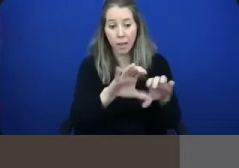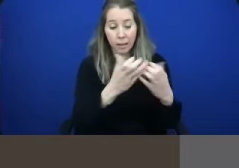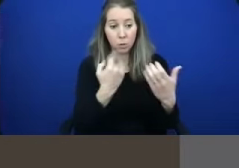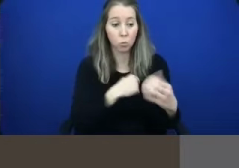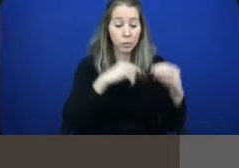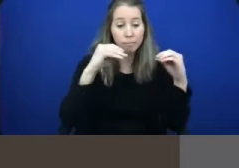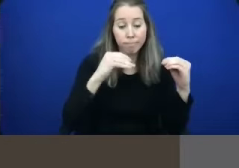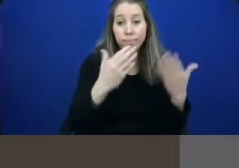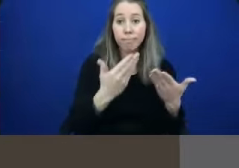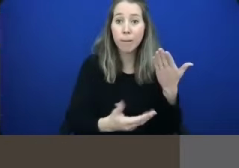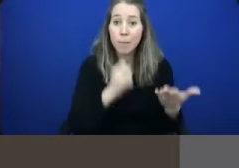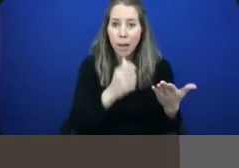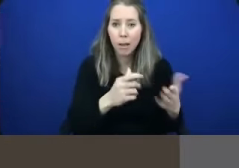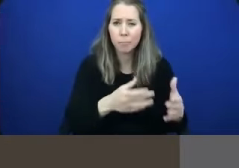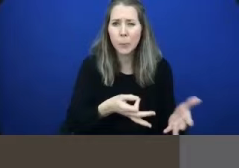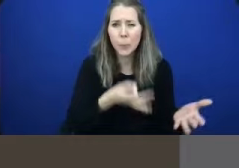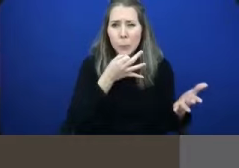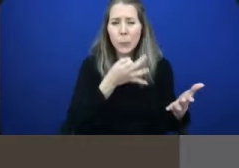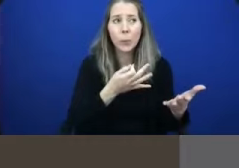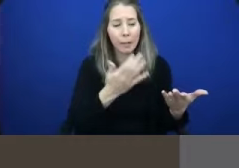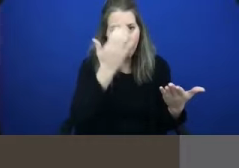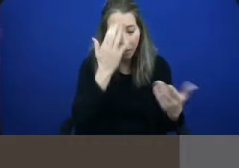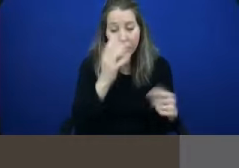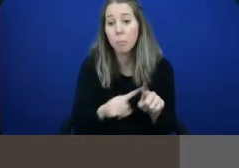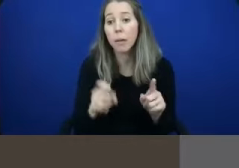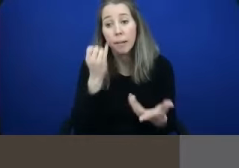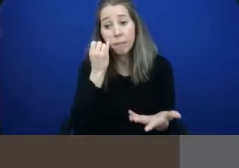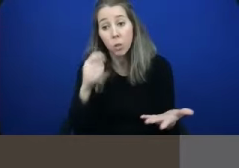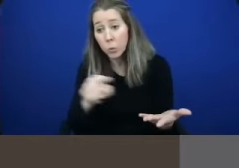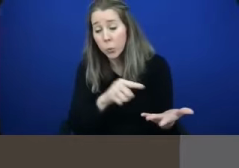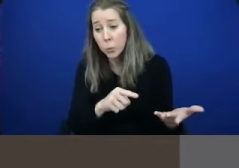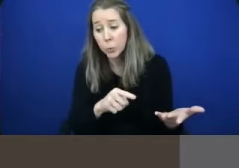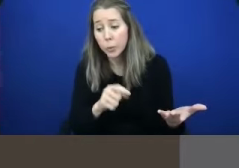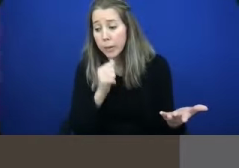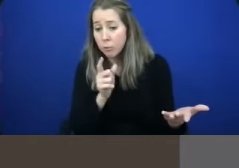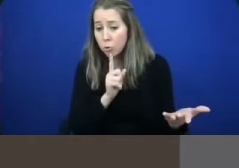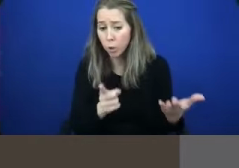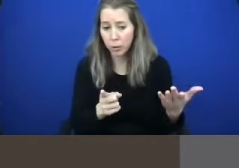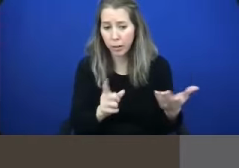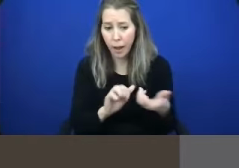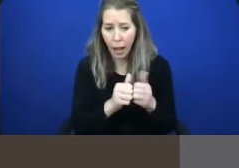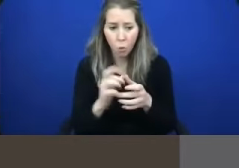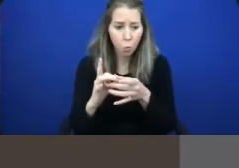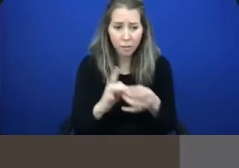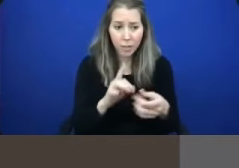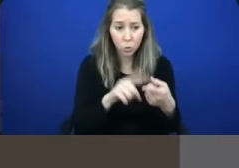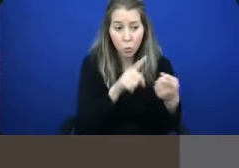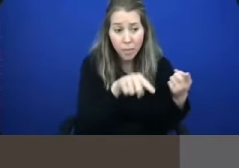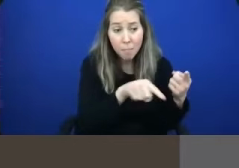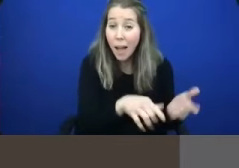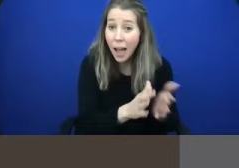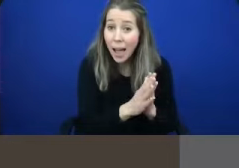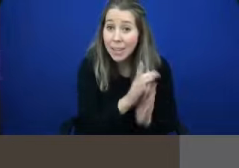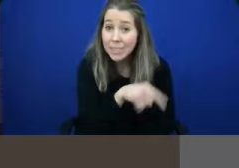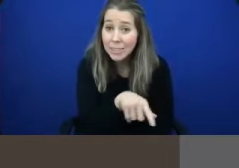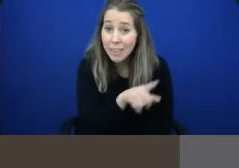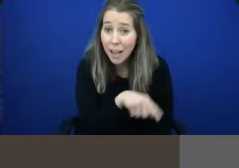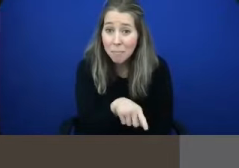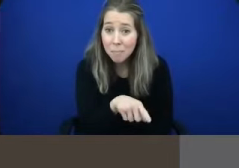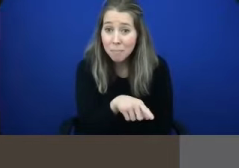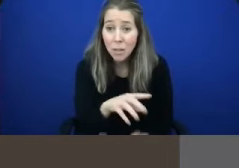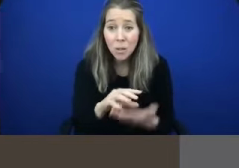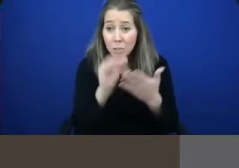might not have that expertise knowledge, but if you're not sure how it's relevant to them, ask them. They just love to